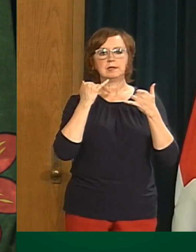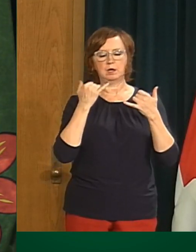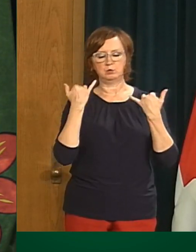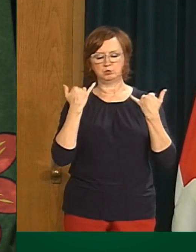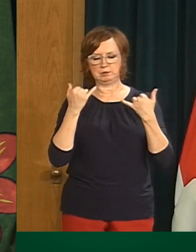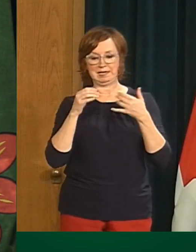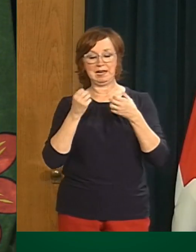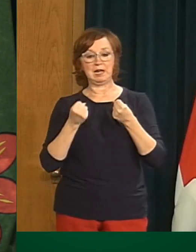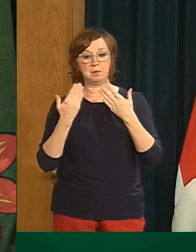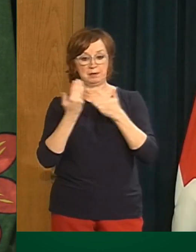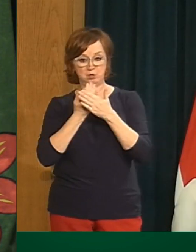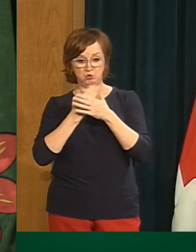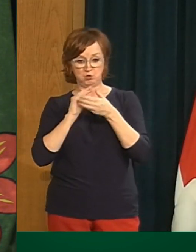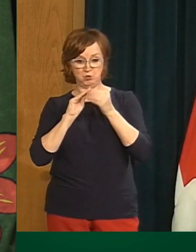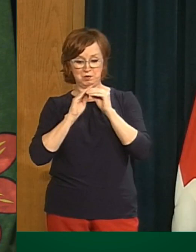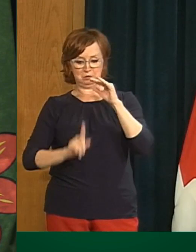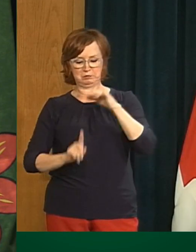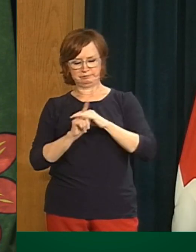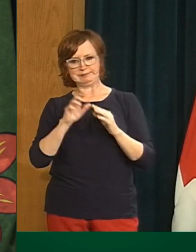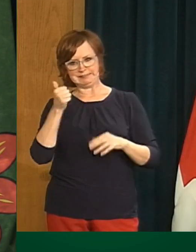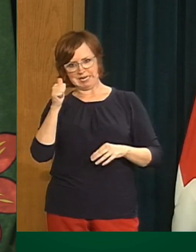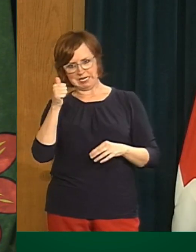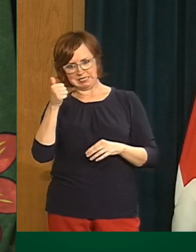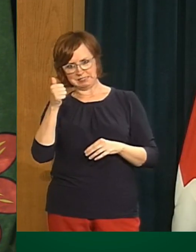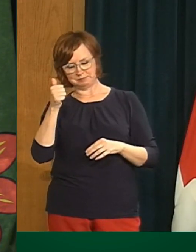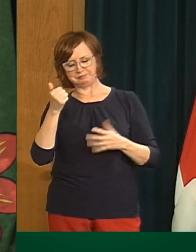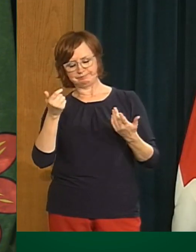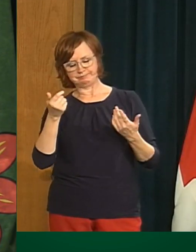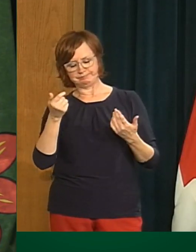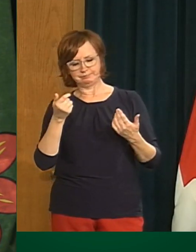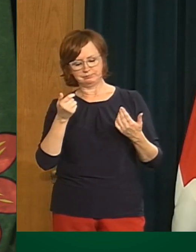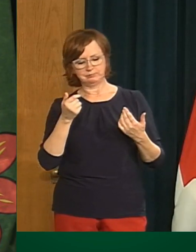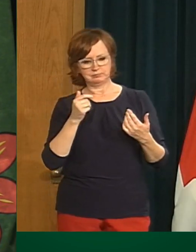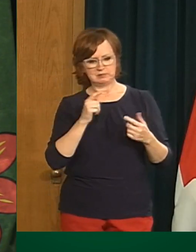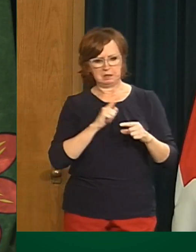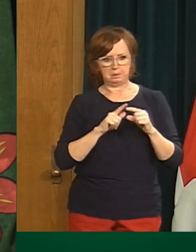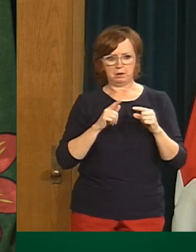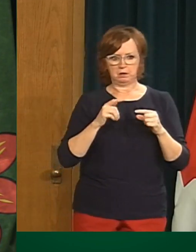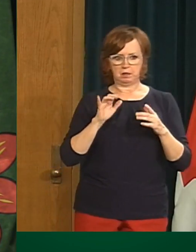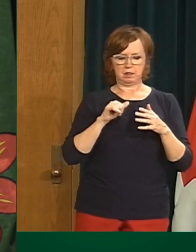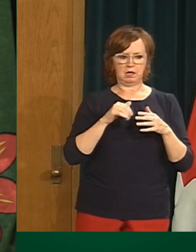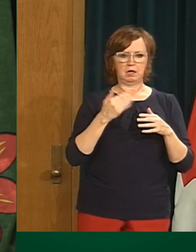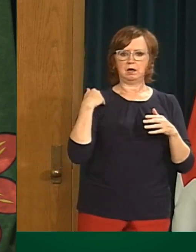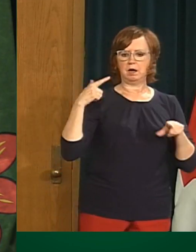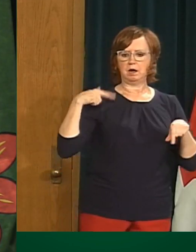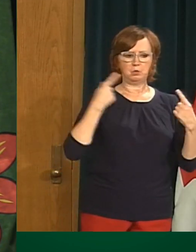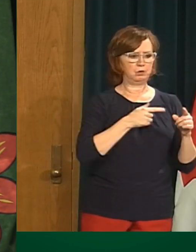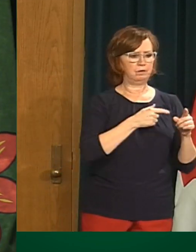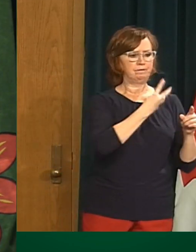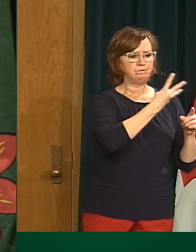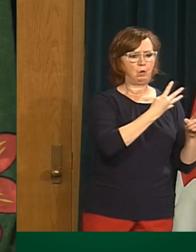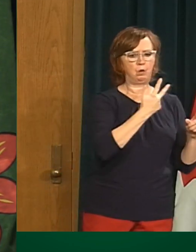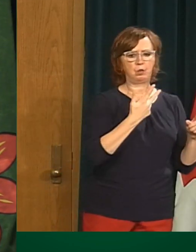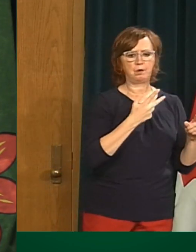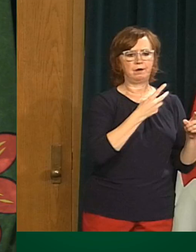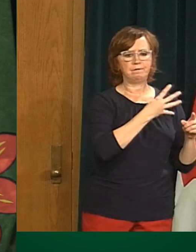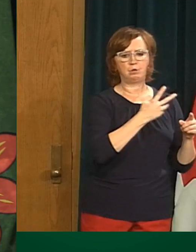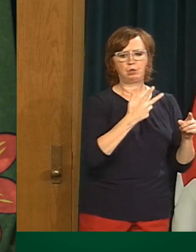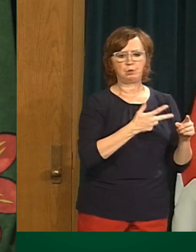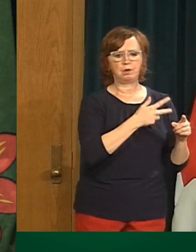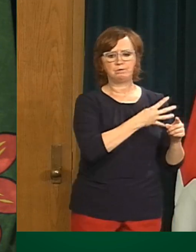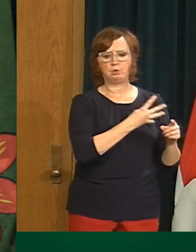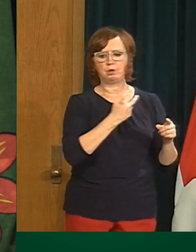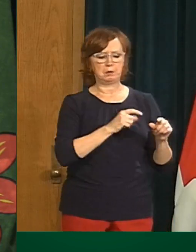today. What do you tell people who may be concerned at seeing even just a small increase